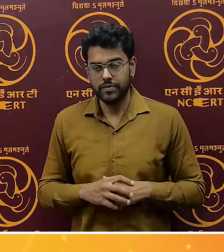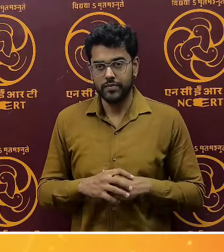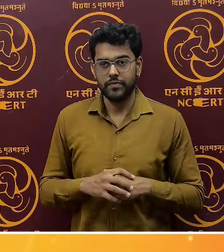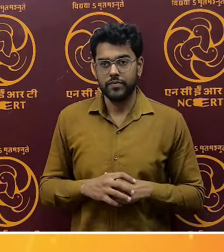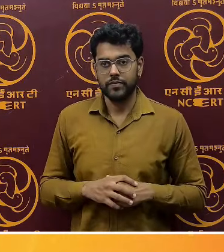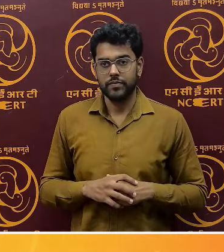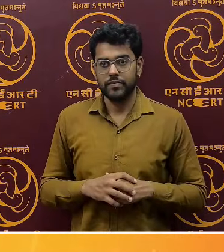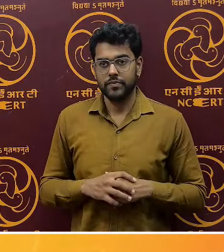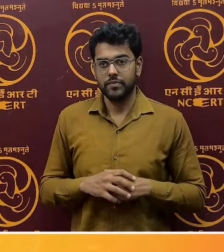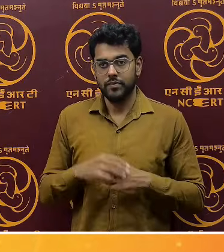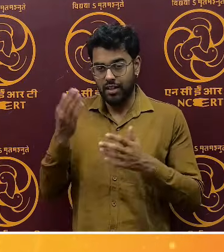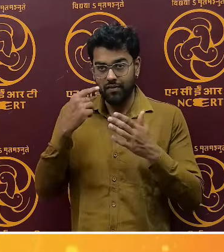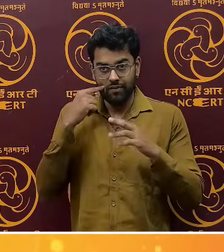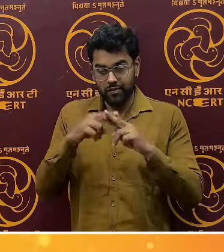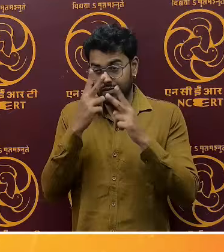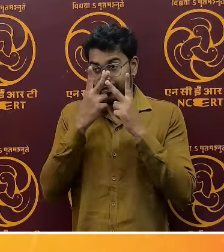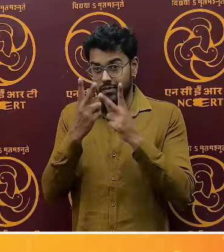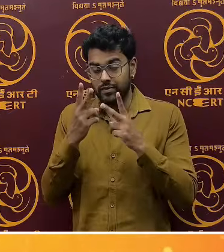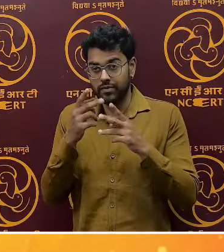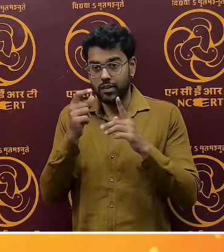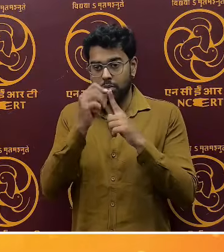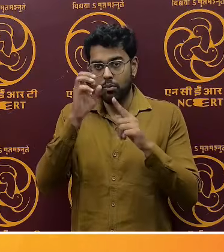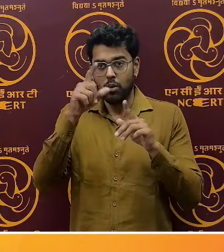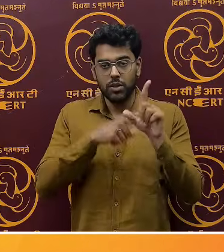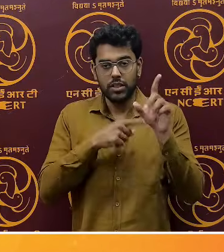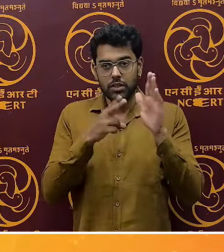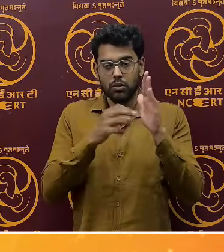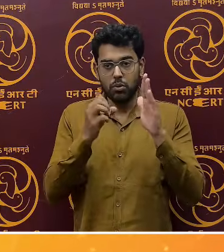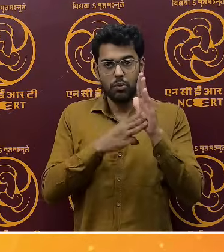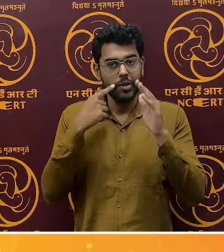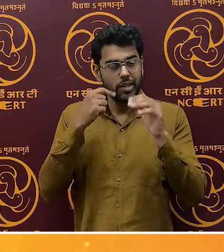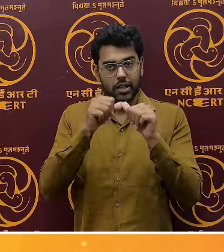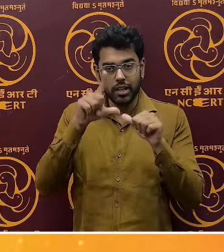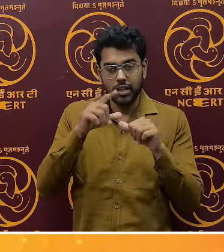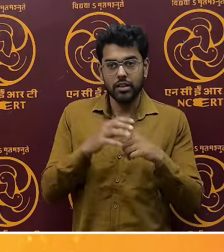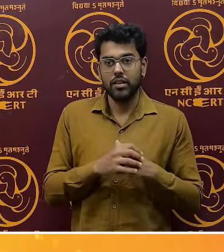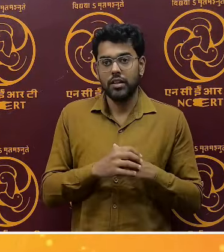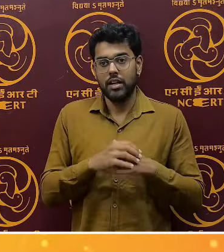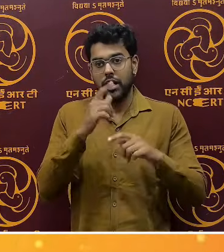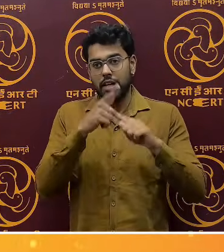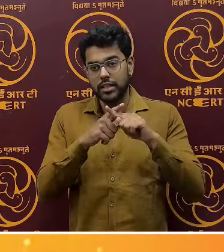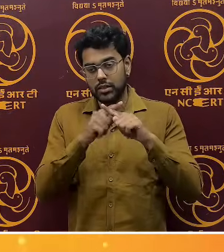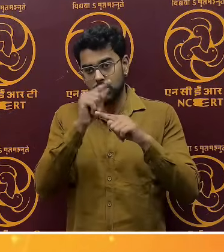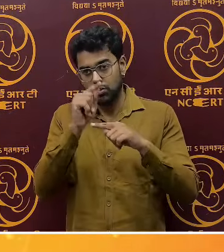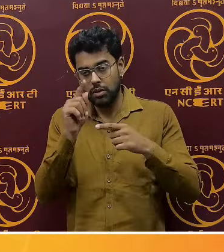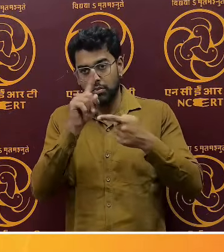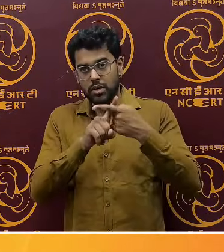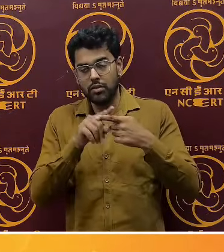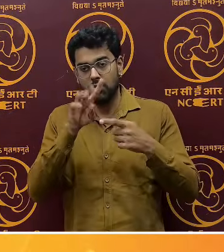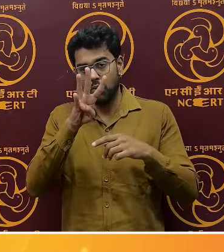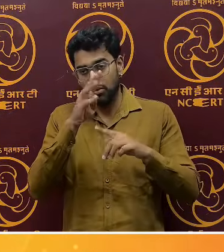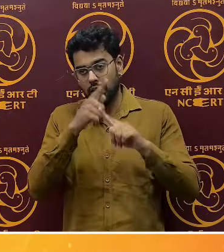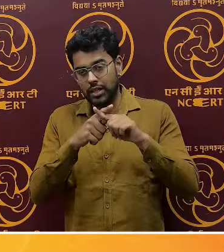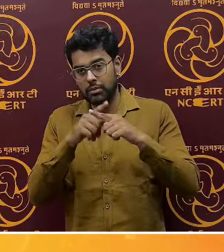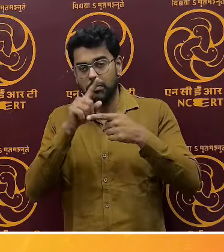square. You can see here our polynomial is x square plus 4x plus 3. We would like